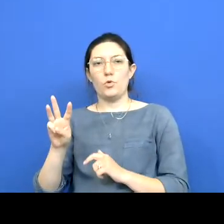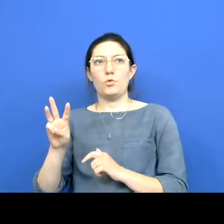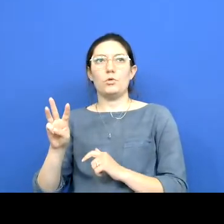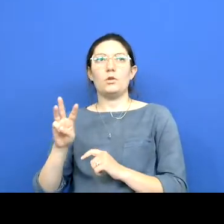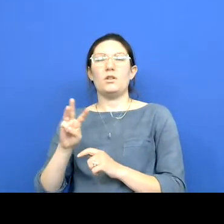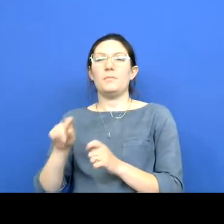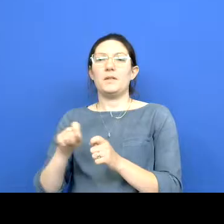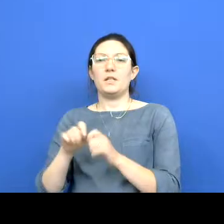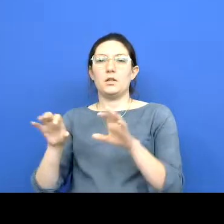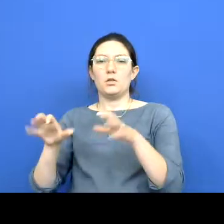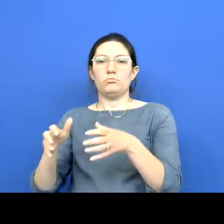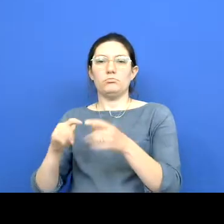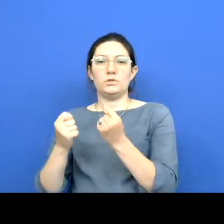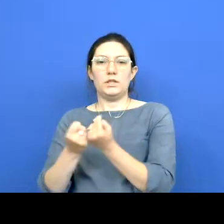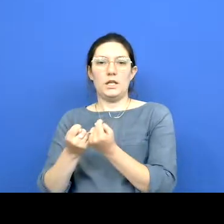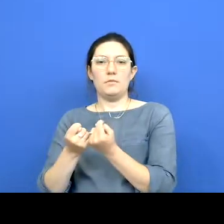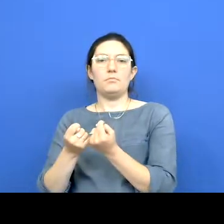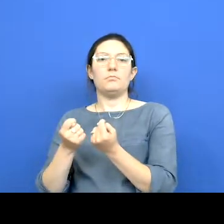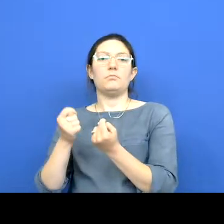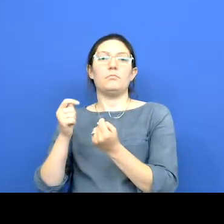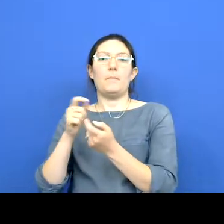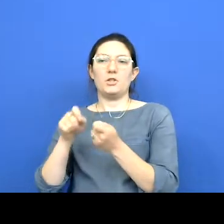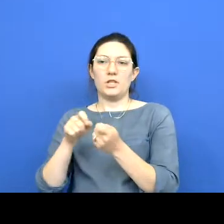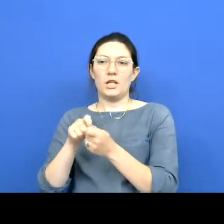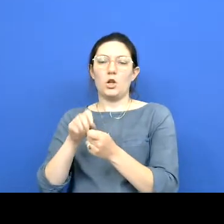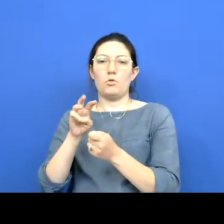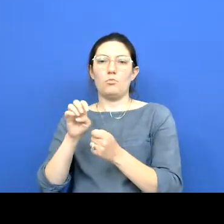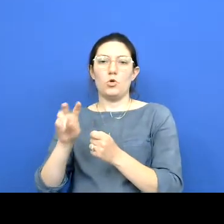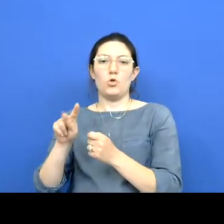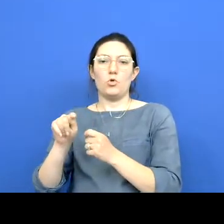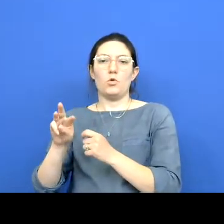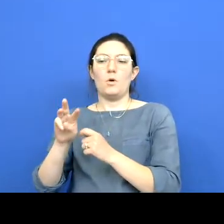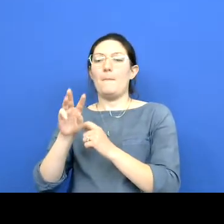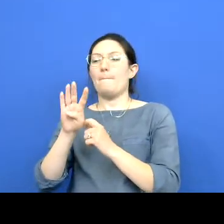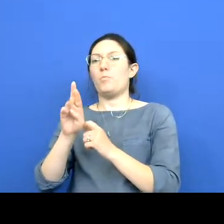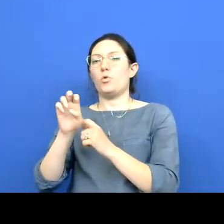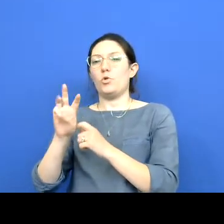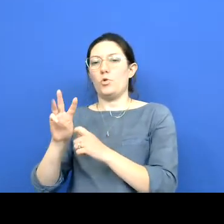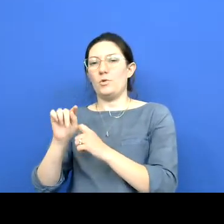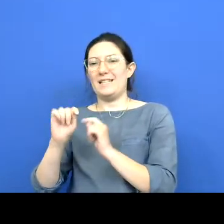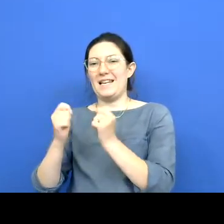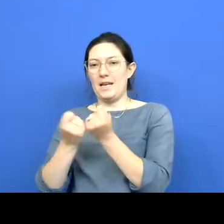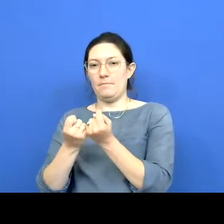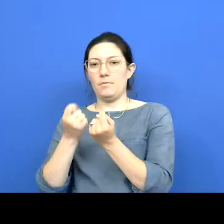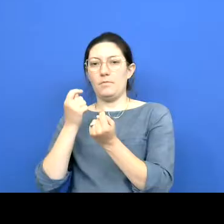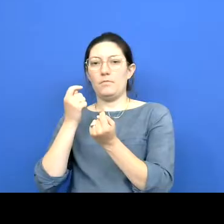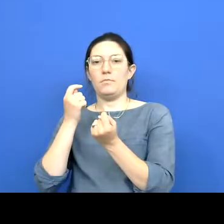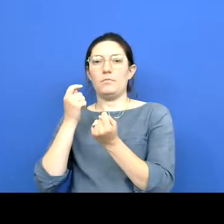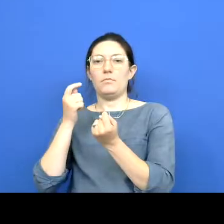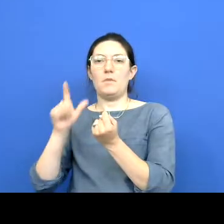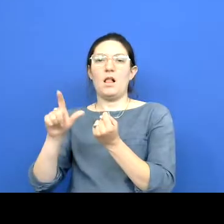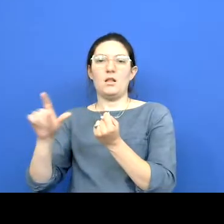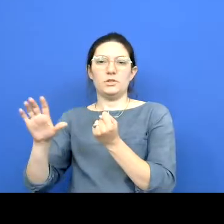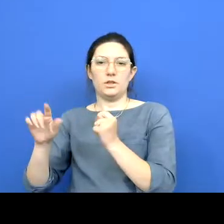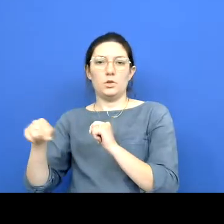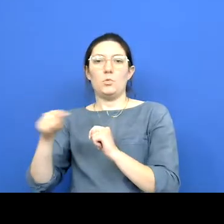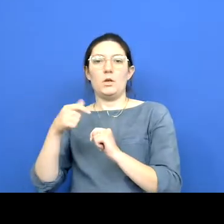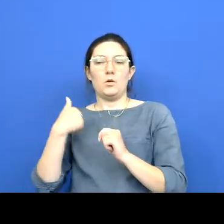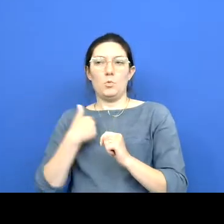Brew Team New York LLC. We're the franchisee for most of New York. We have the territory